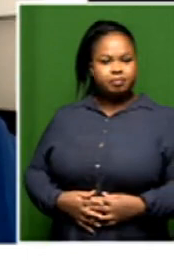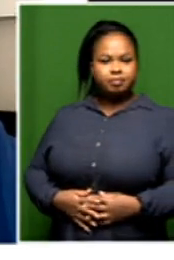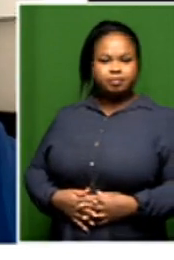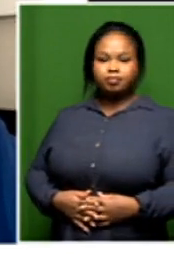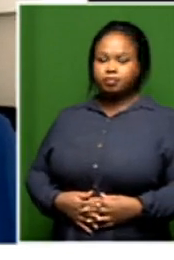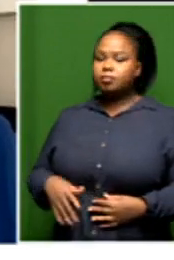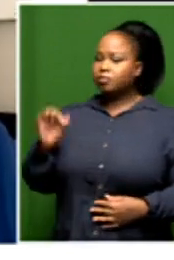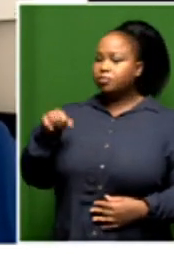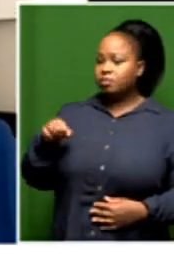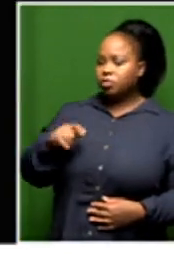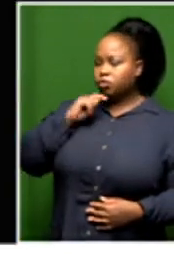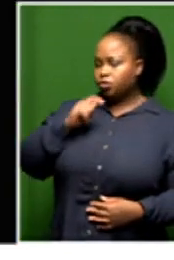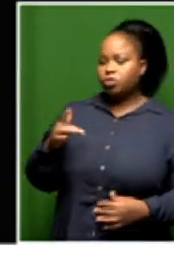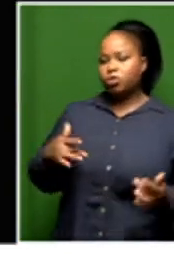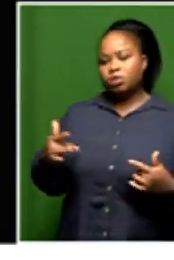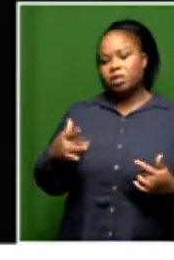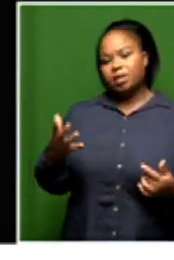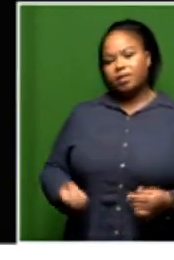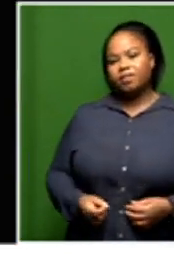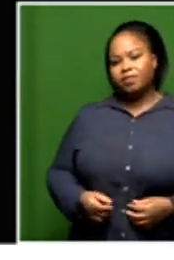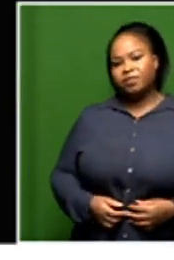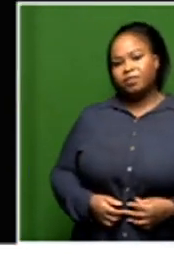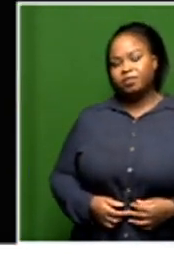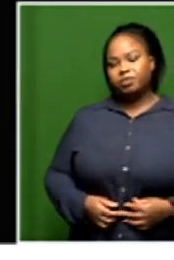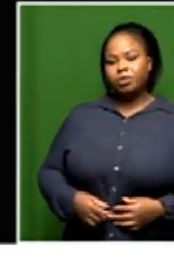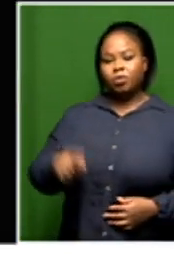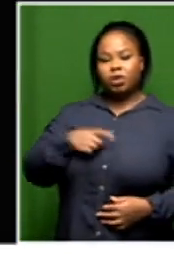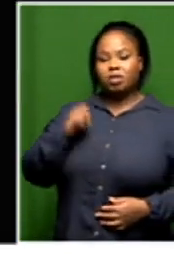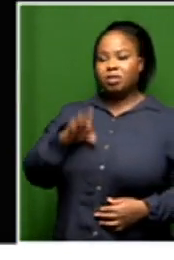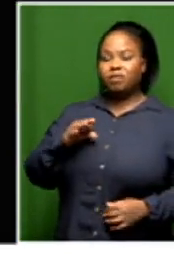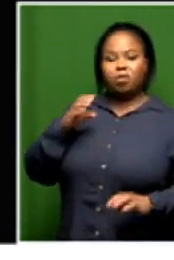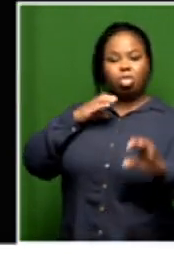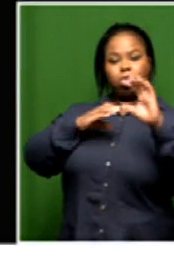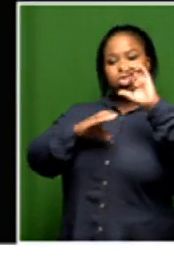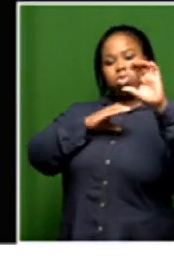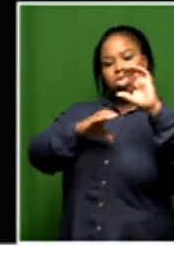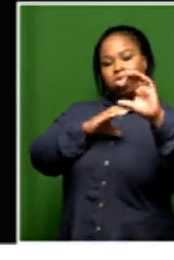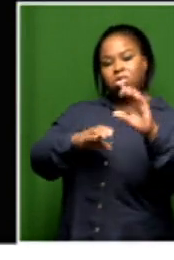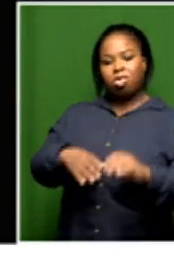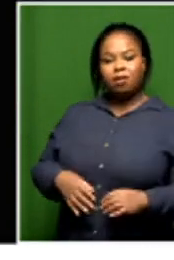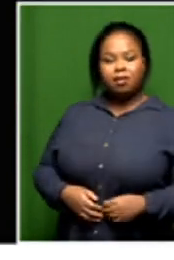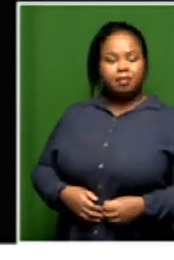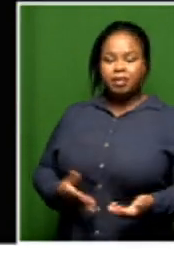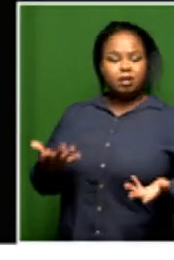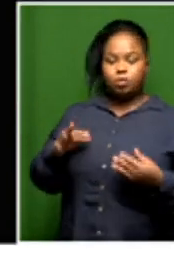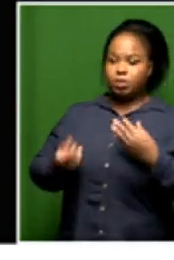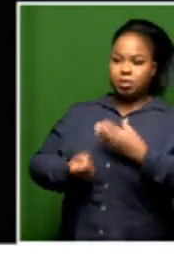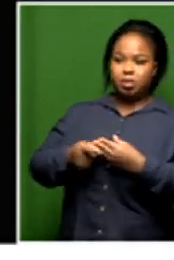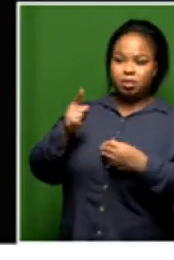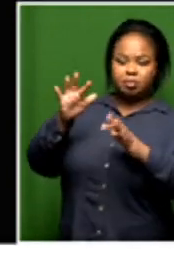It does, Leanne. I mean, if at that level they don't have proper communication, what's